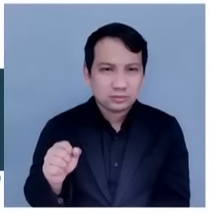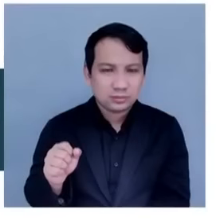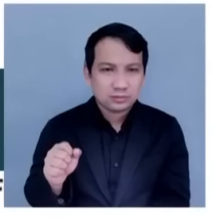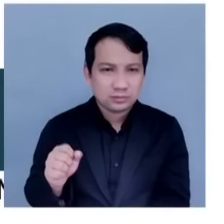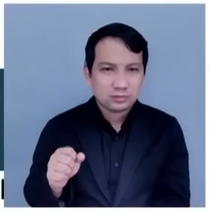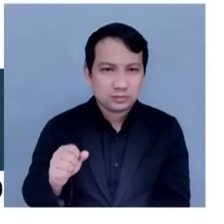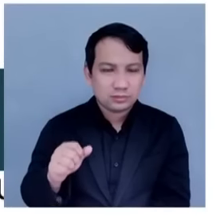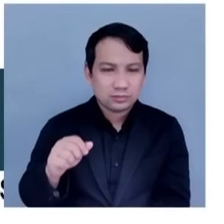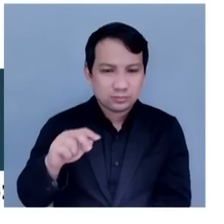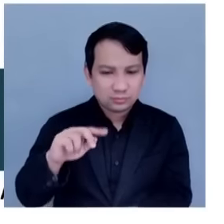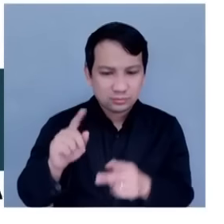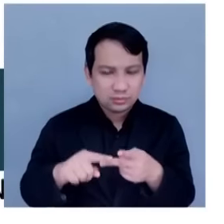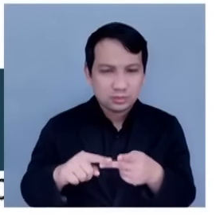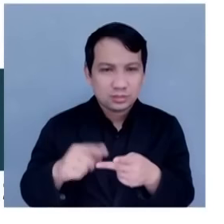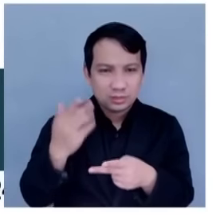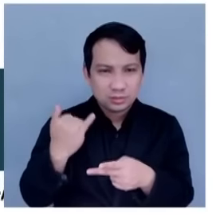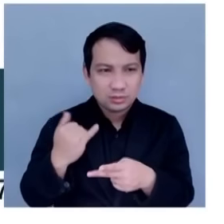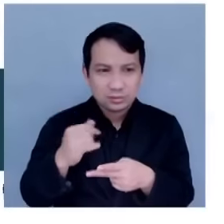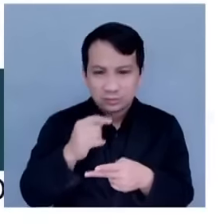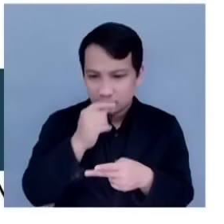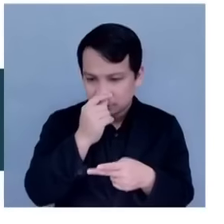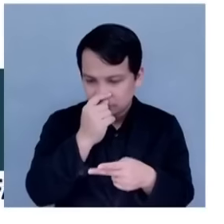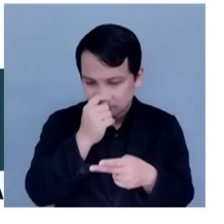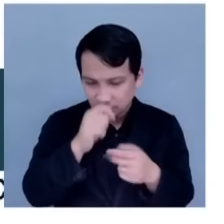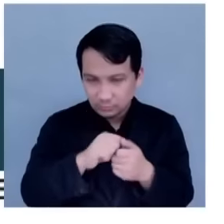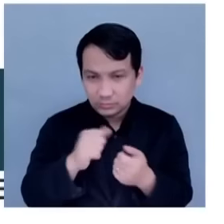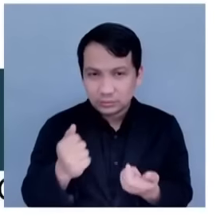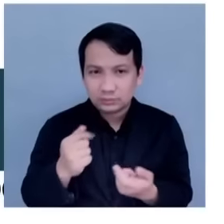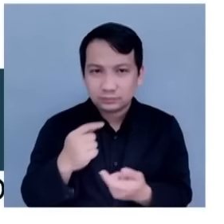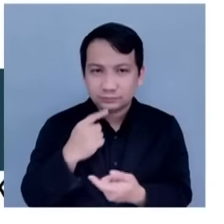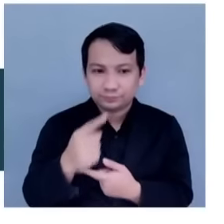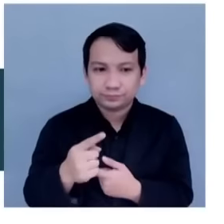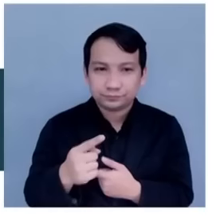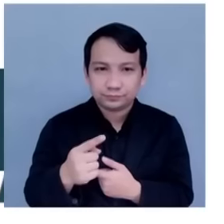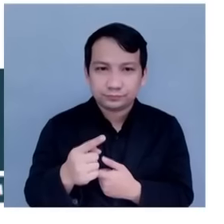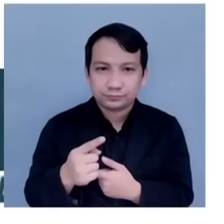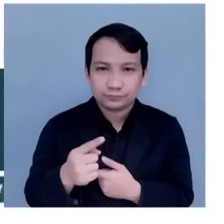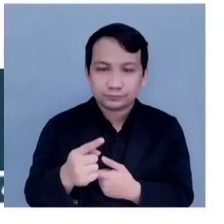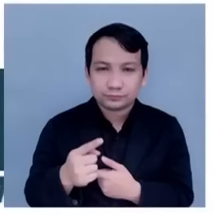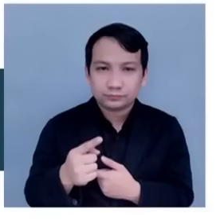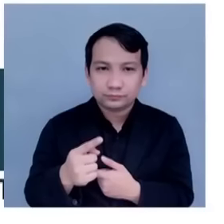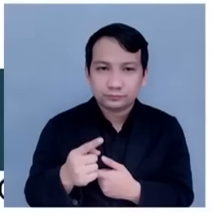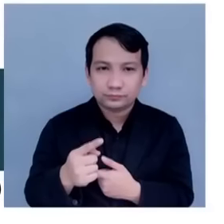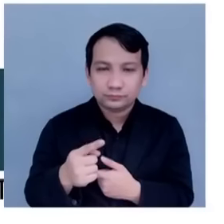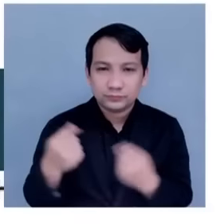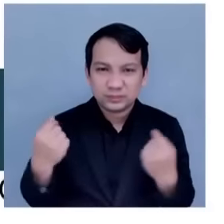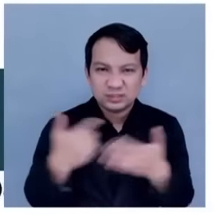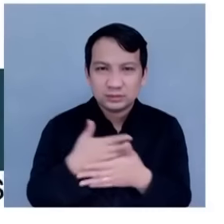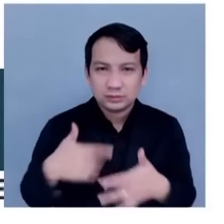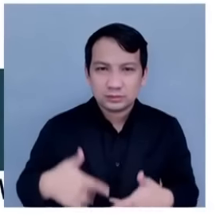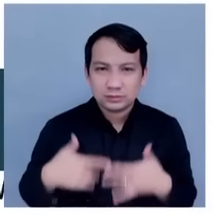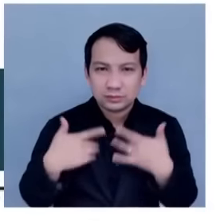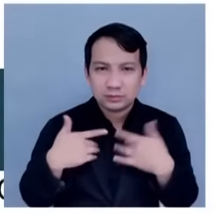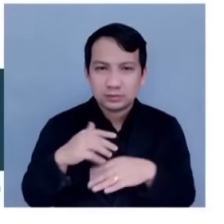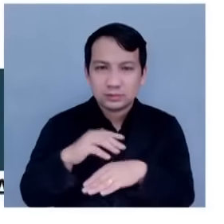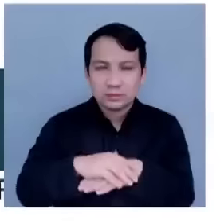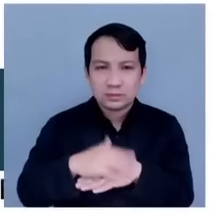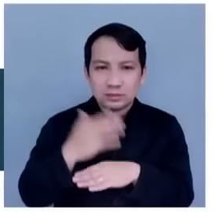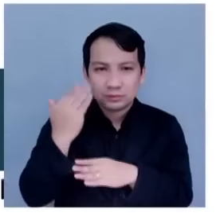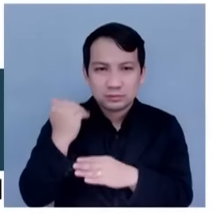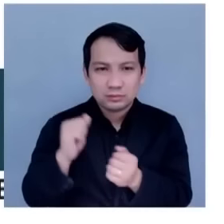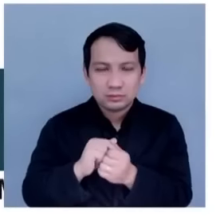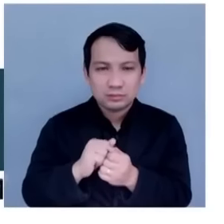fronts. One is that, you know, she has already said that she fears for her life. There are death threats being